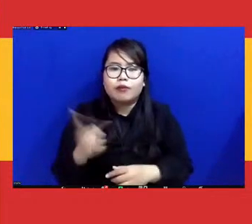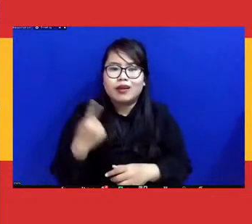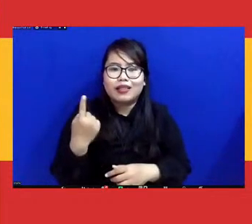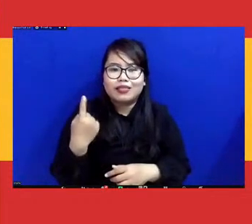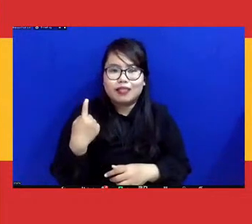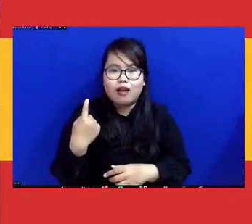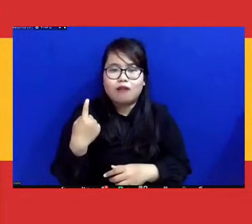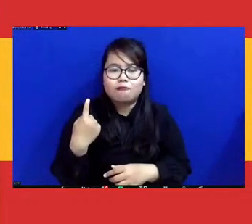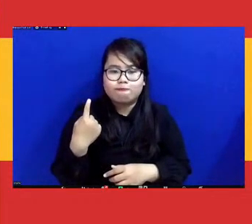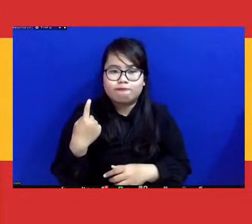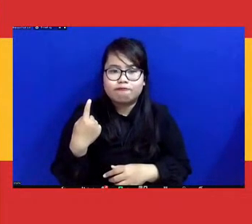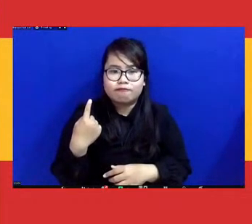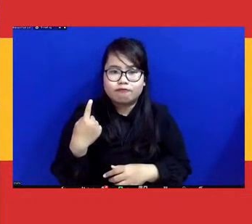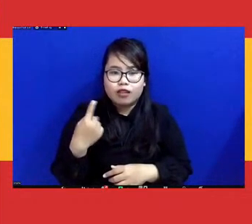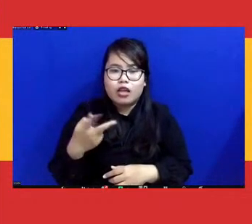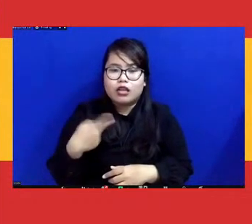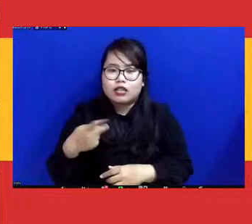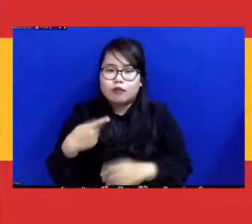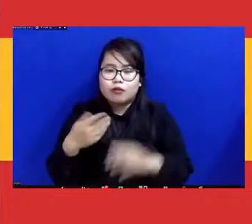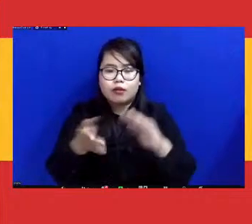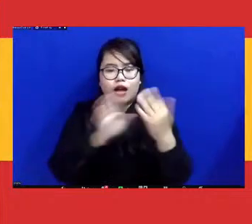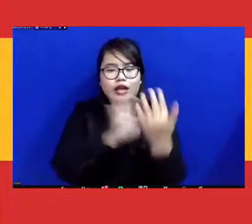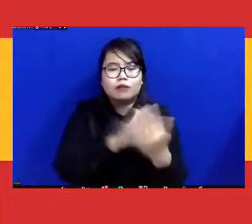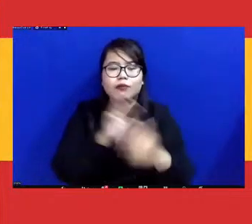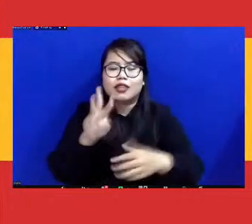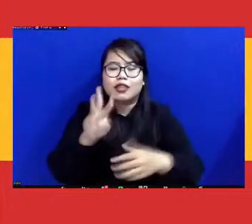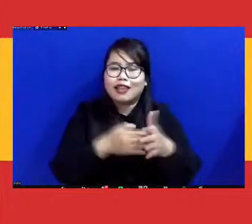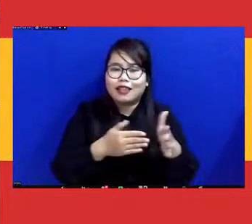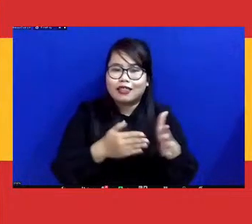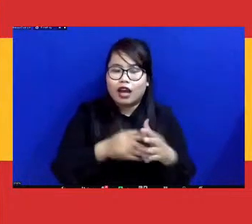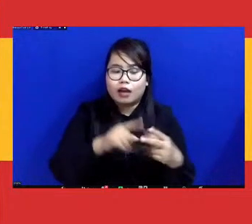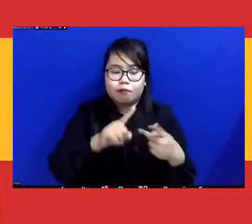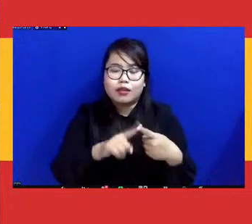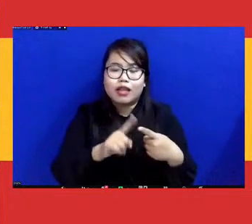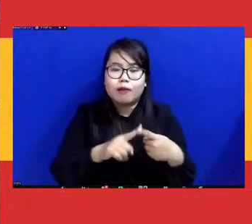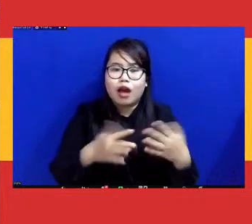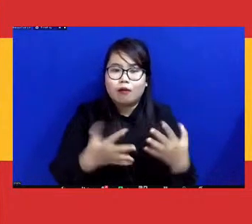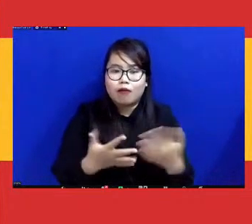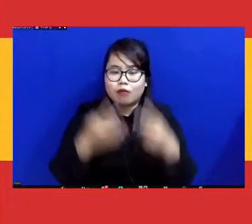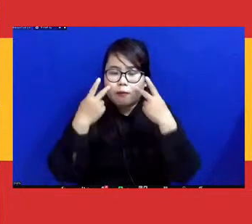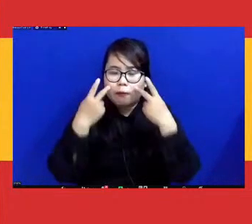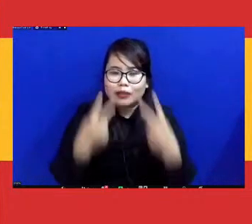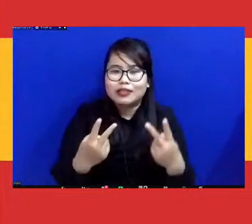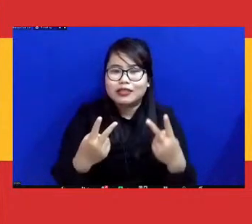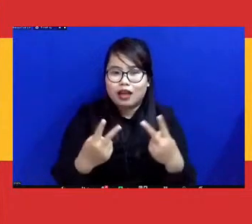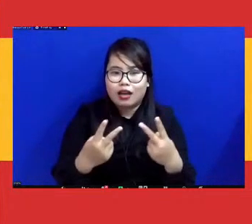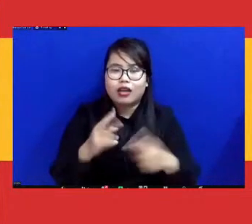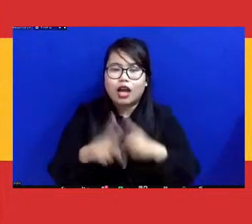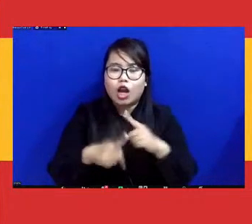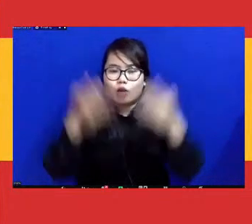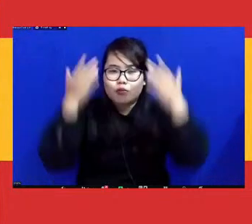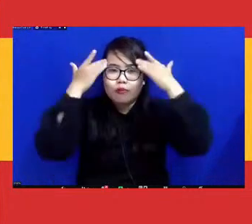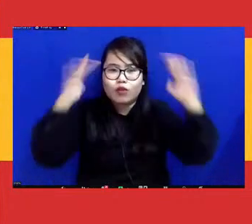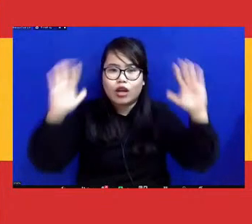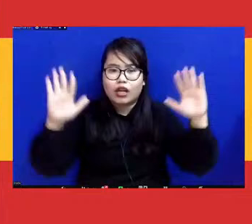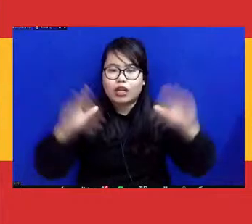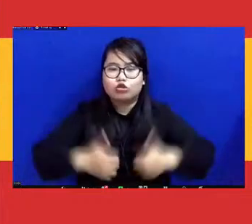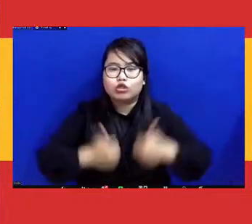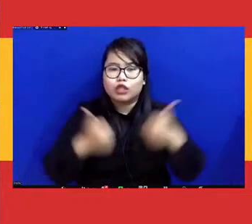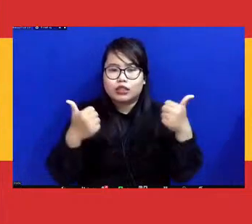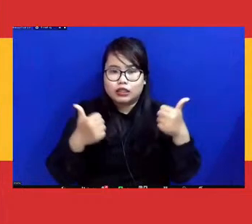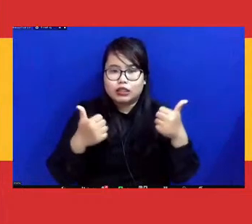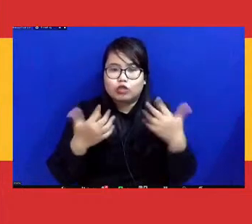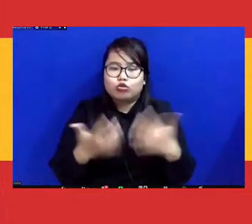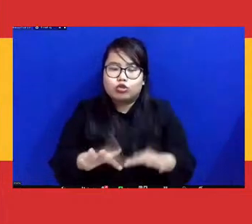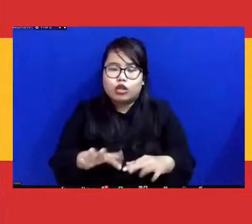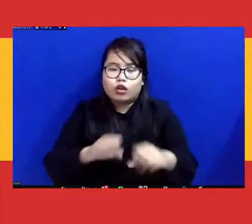challenges. First is to ensure a successful recovery from the devastation of COVID-19.